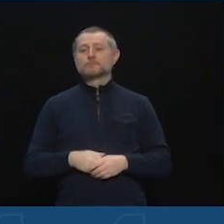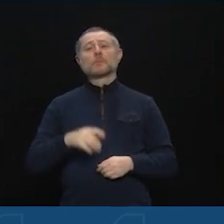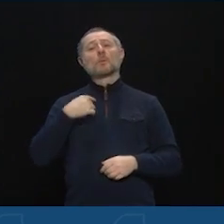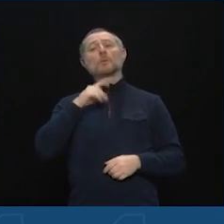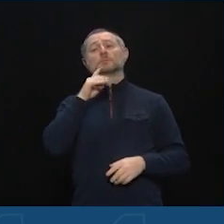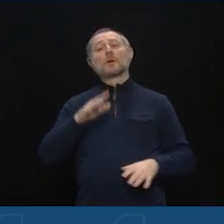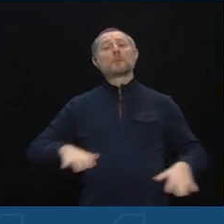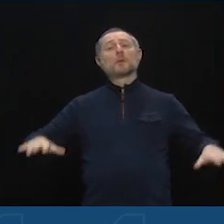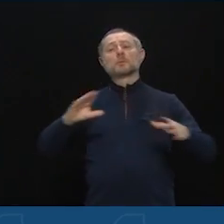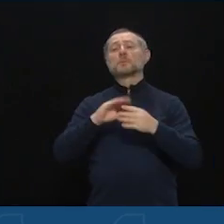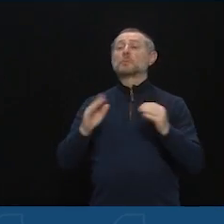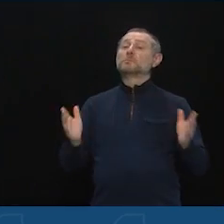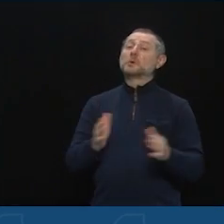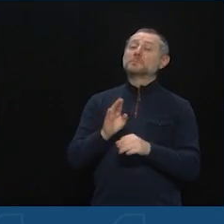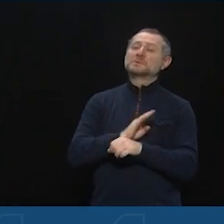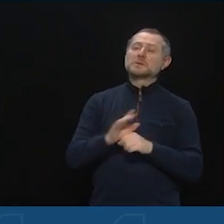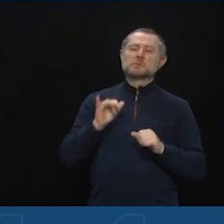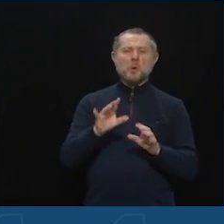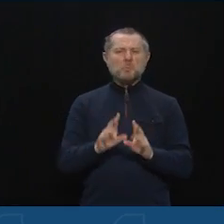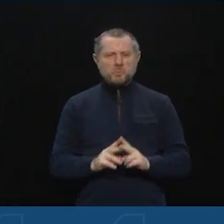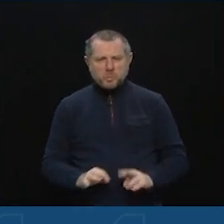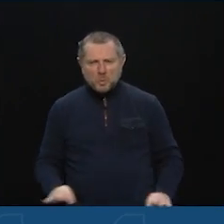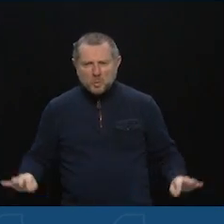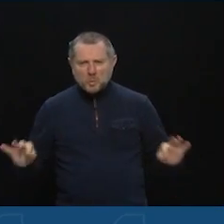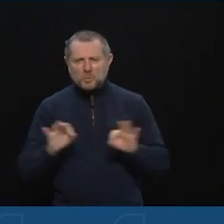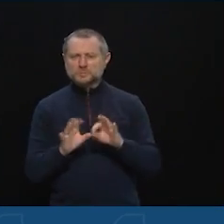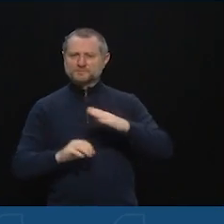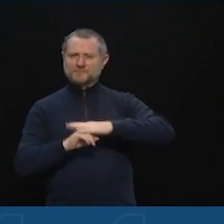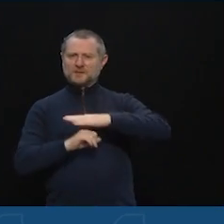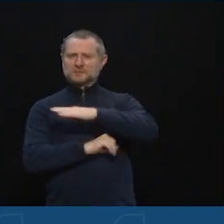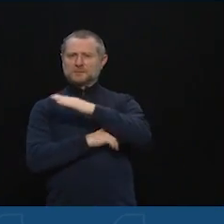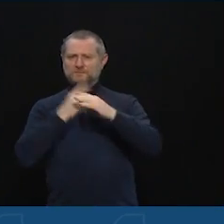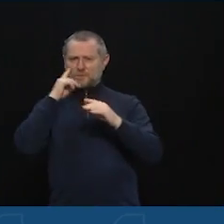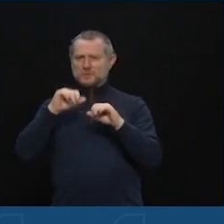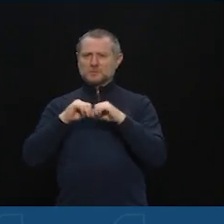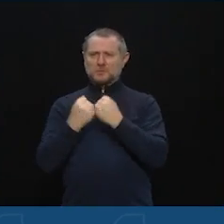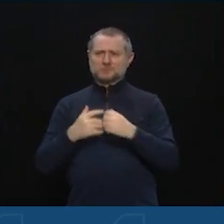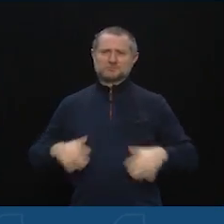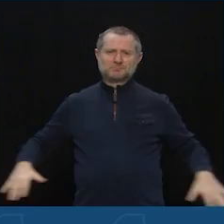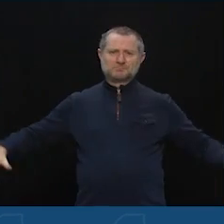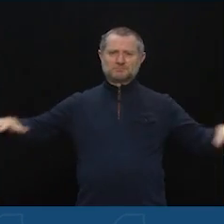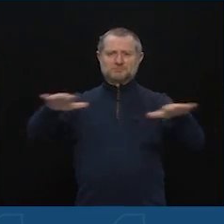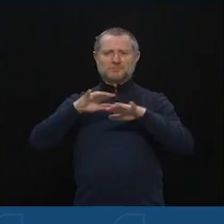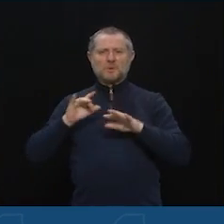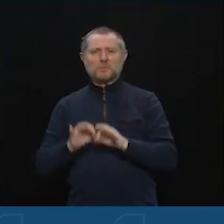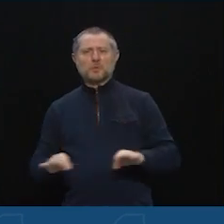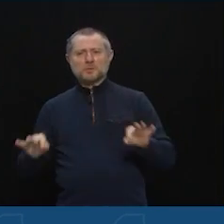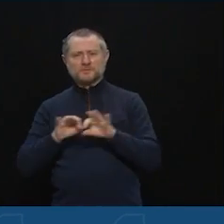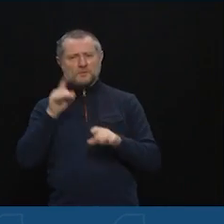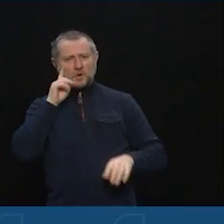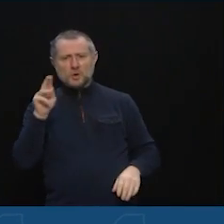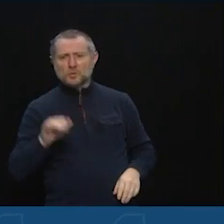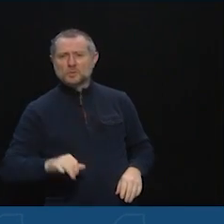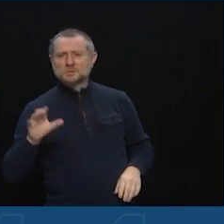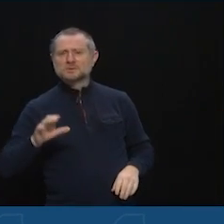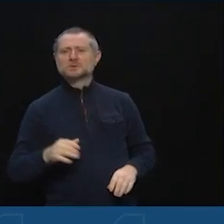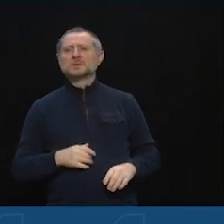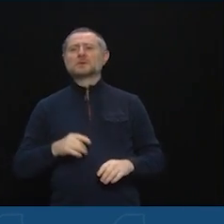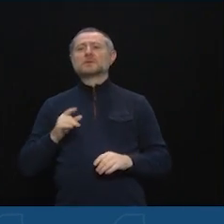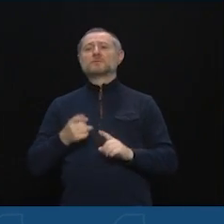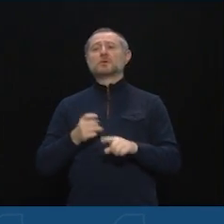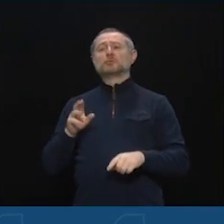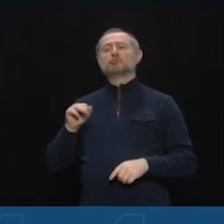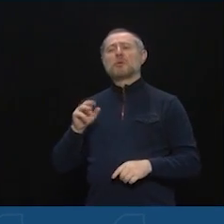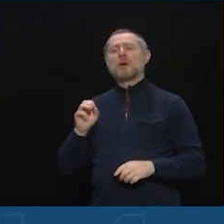businesses are the backbone to our society, the backbone to our city. And very rarely do we get to do anything that shows